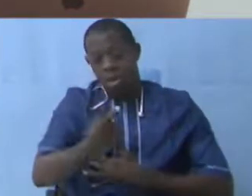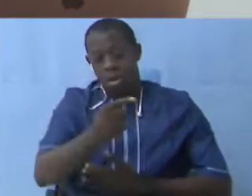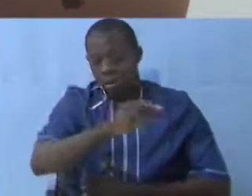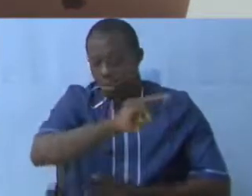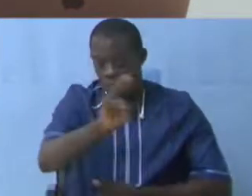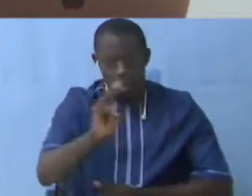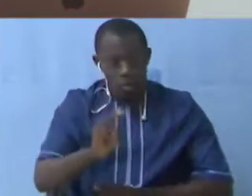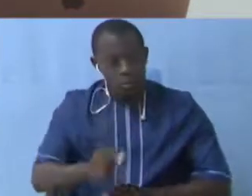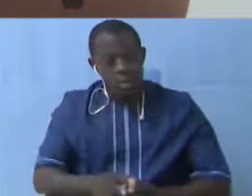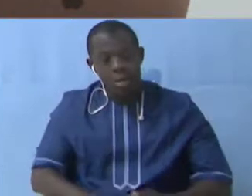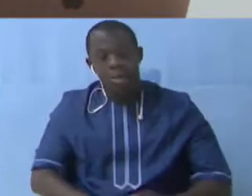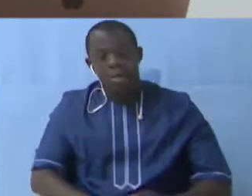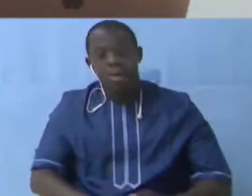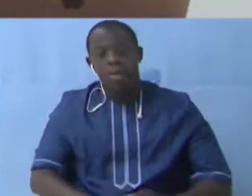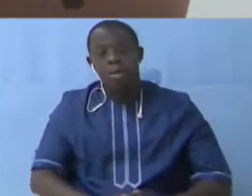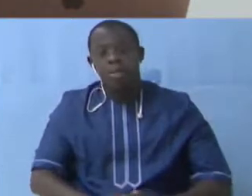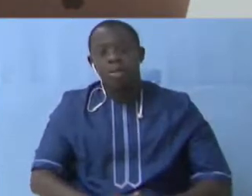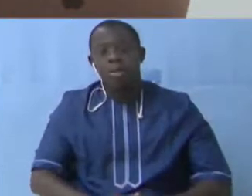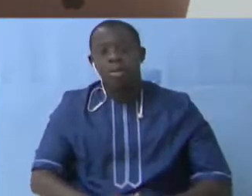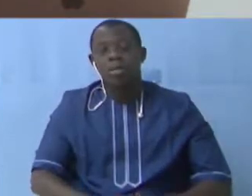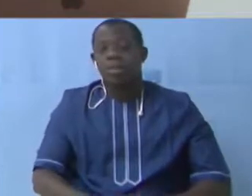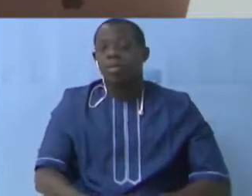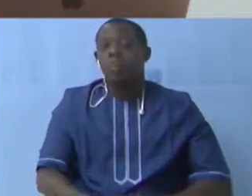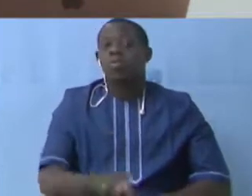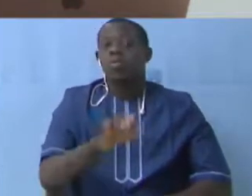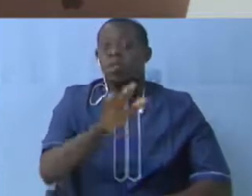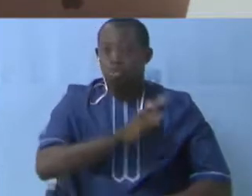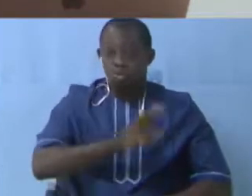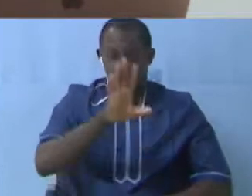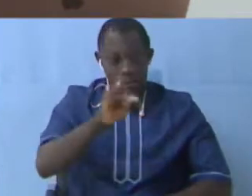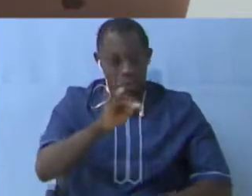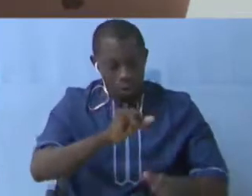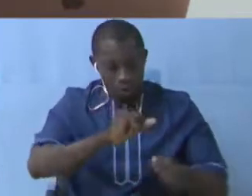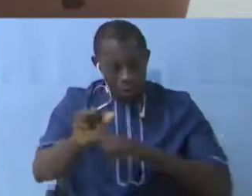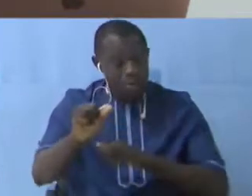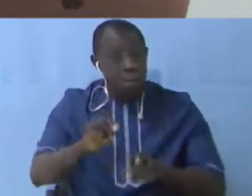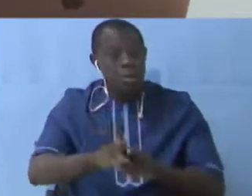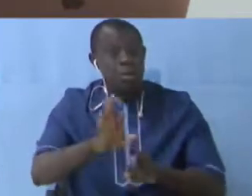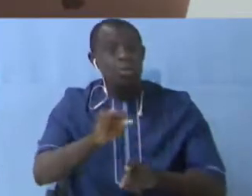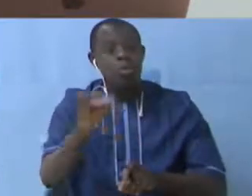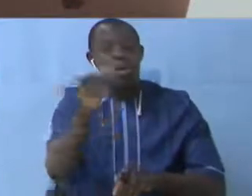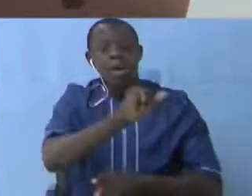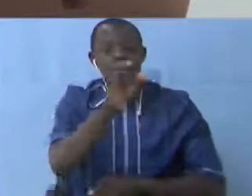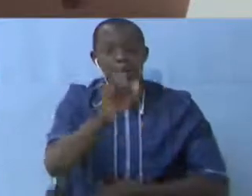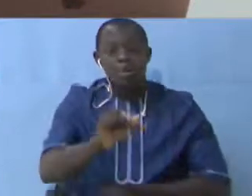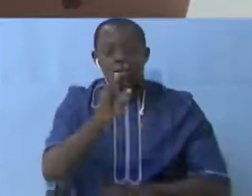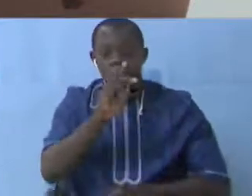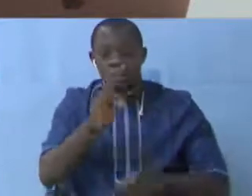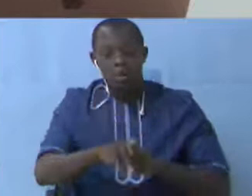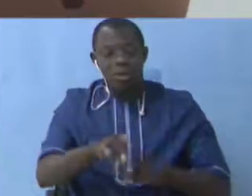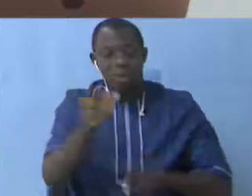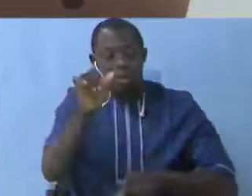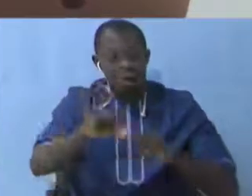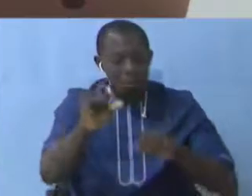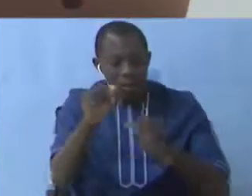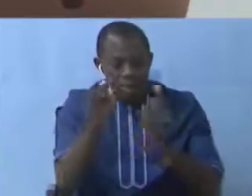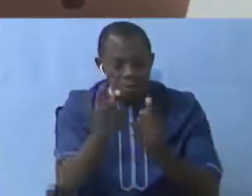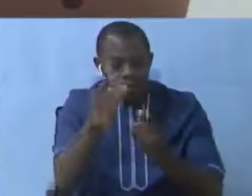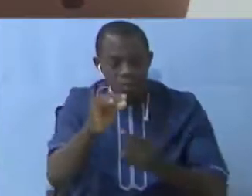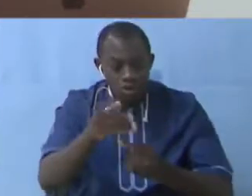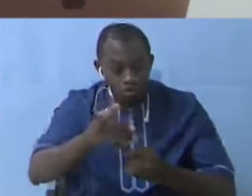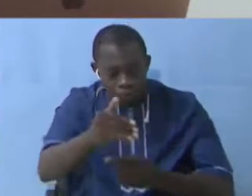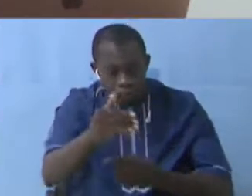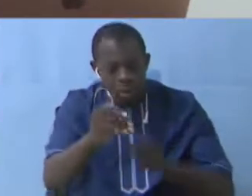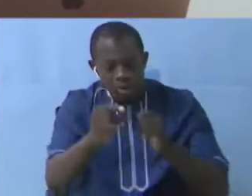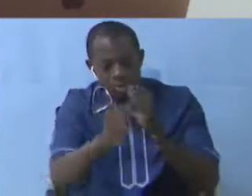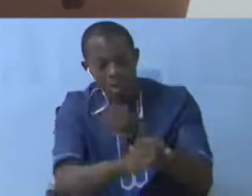ngeen doon jàppale. But you all did your best to assist perpetrators who turned into victims. waaye def ngeen seen kéemtalaay kàttan tam pour